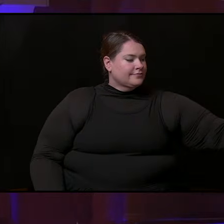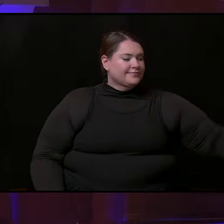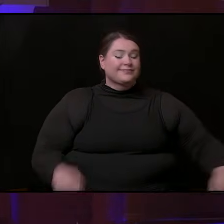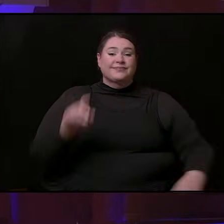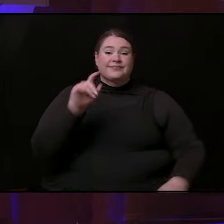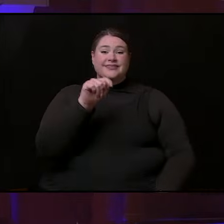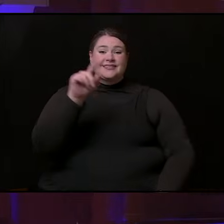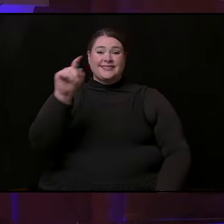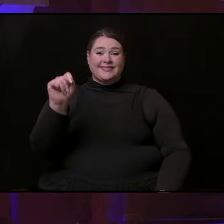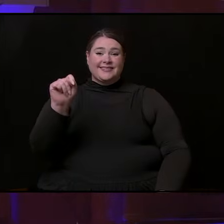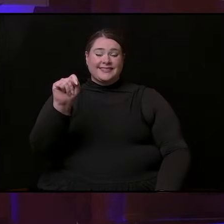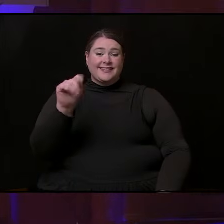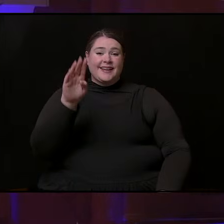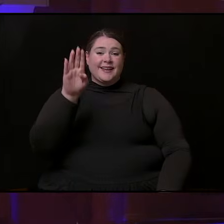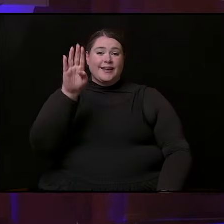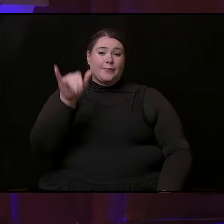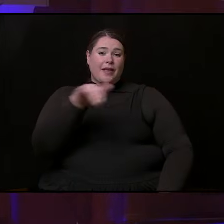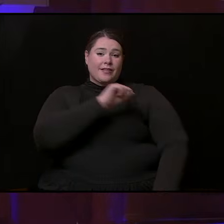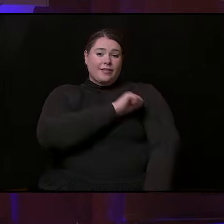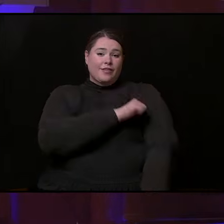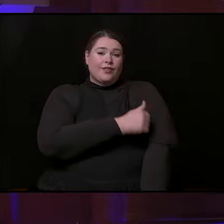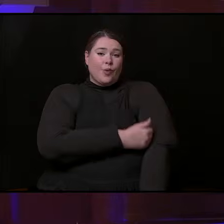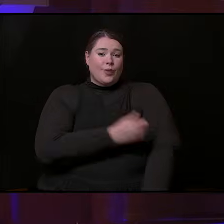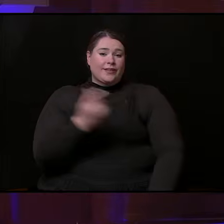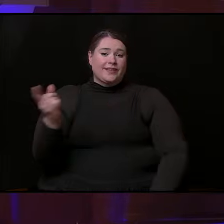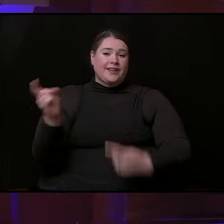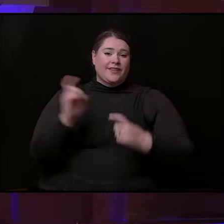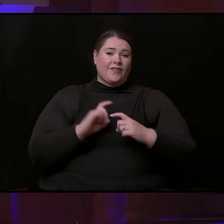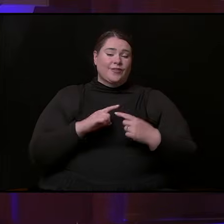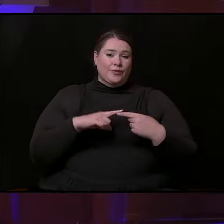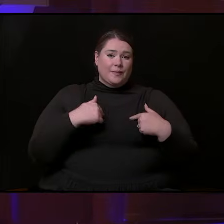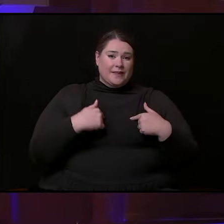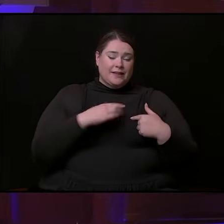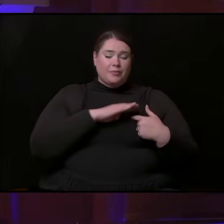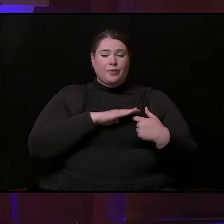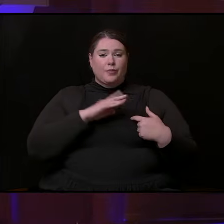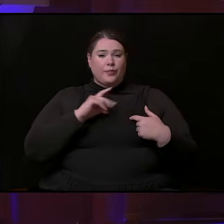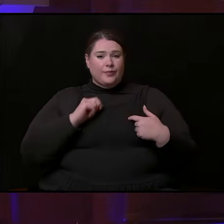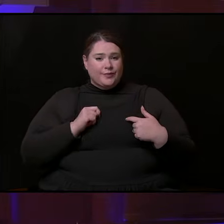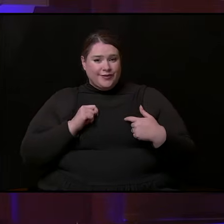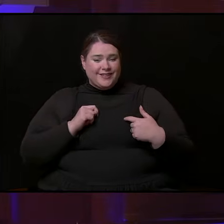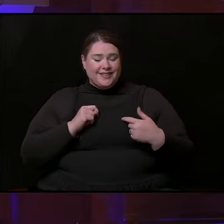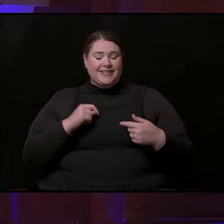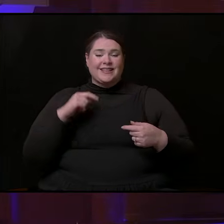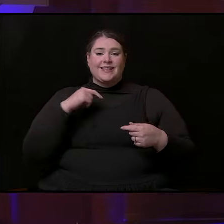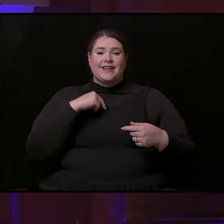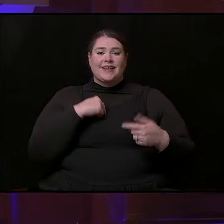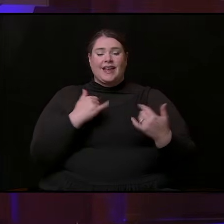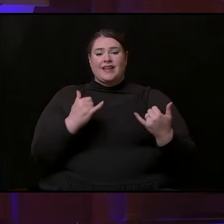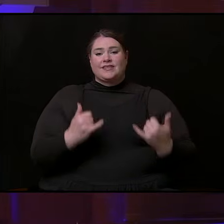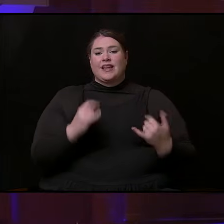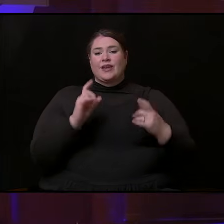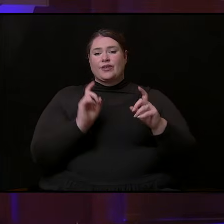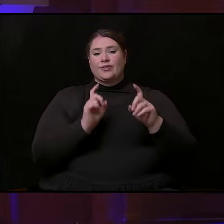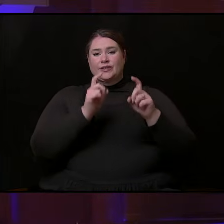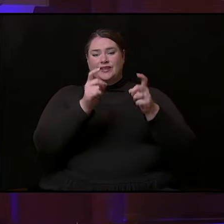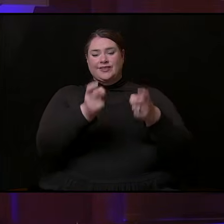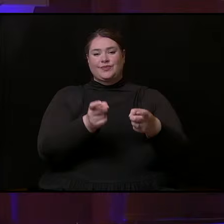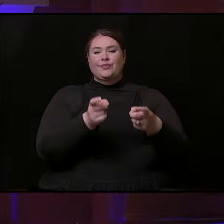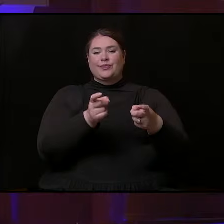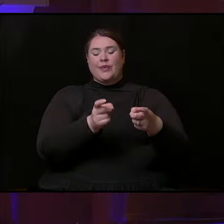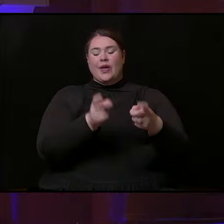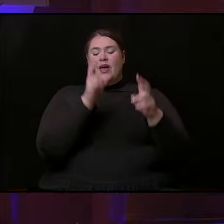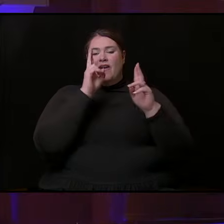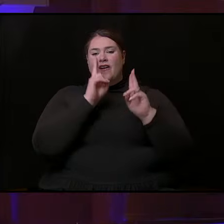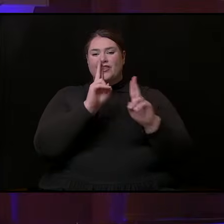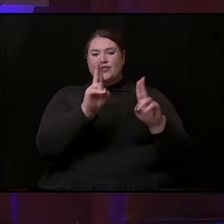TT, by virtue of the authority vested in me by the Board of Trustees, I hereby confer upon you the